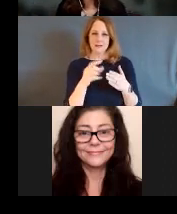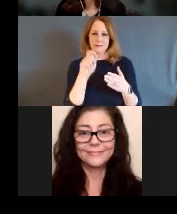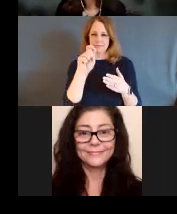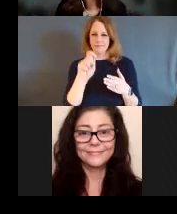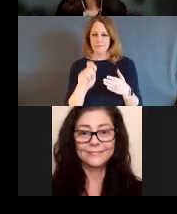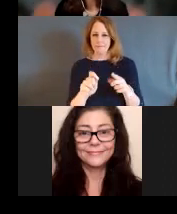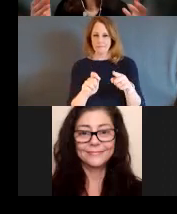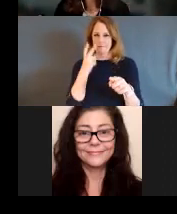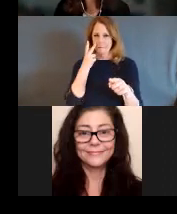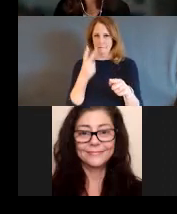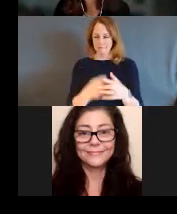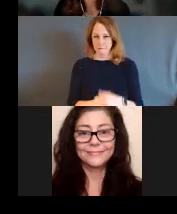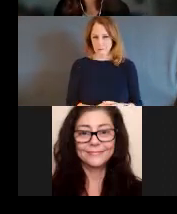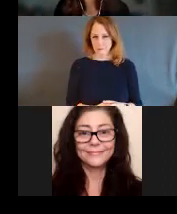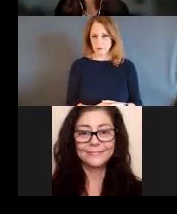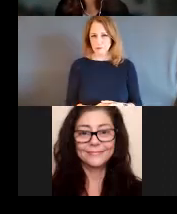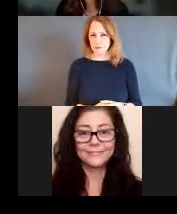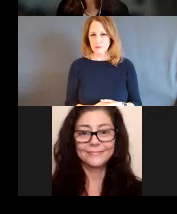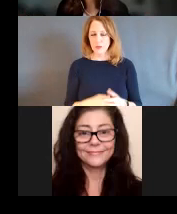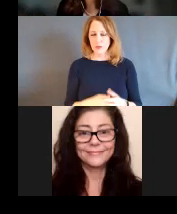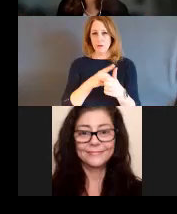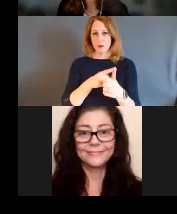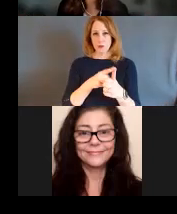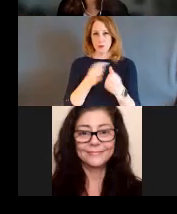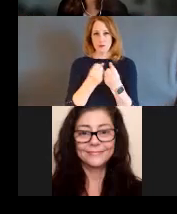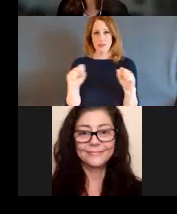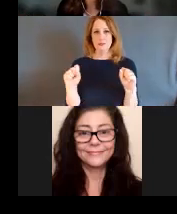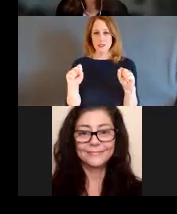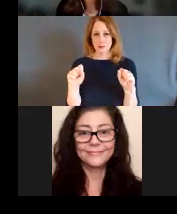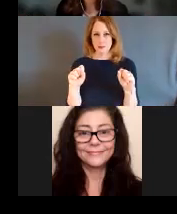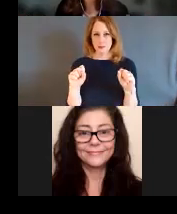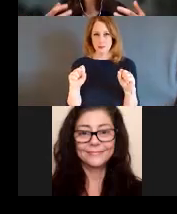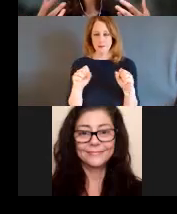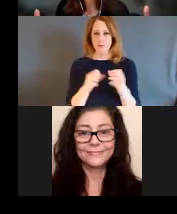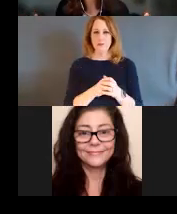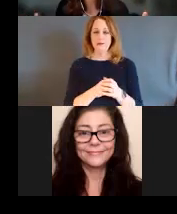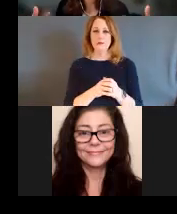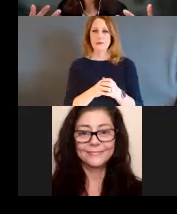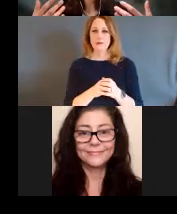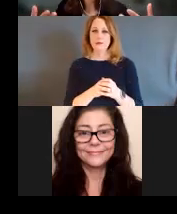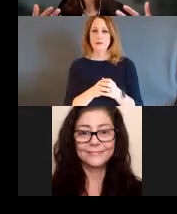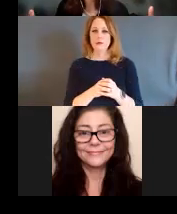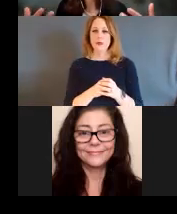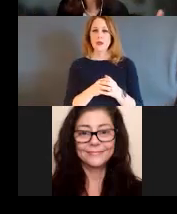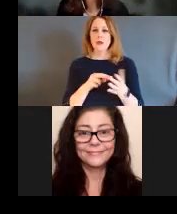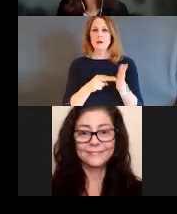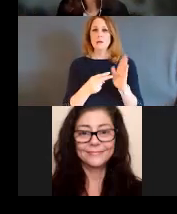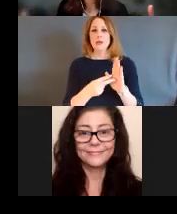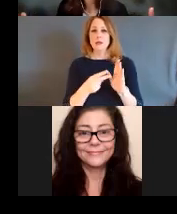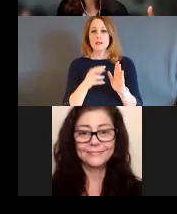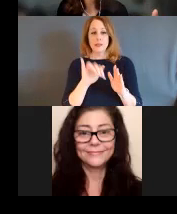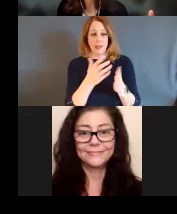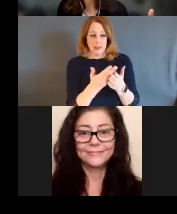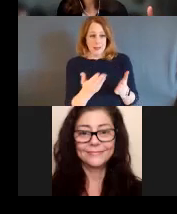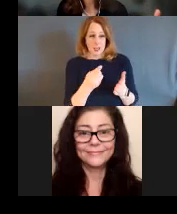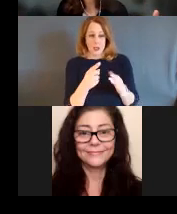So let's go into the first one, safety. So this is asking, is the thing that you're doing